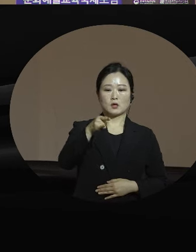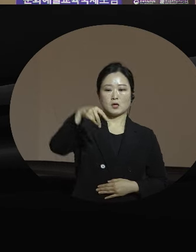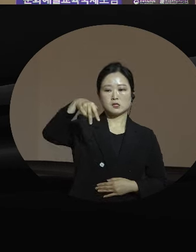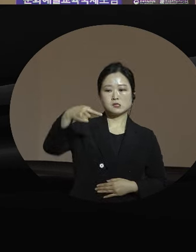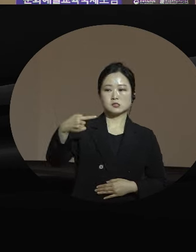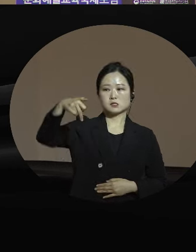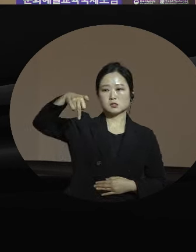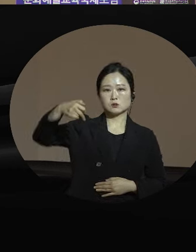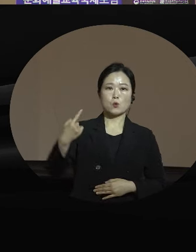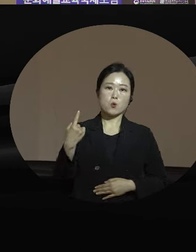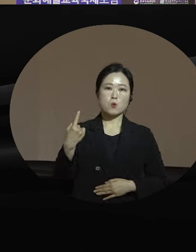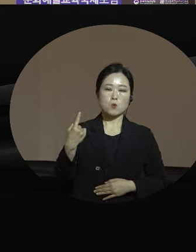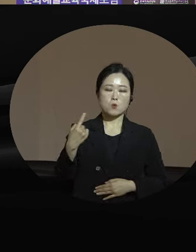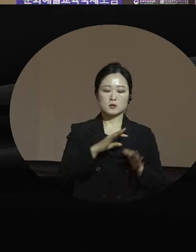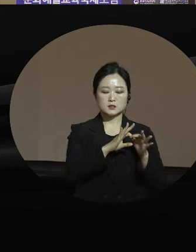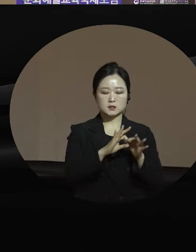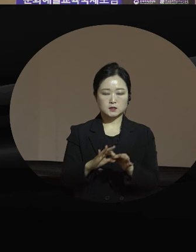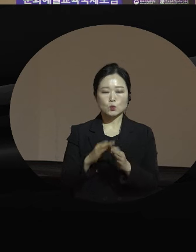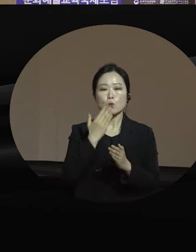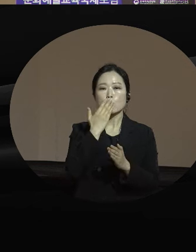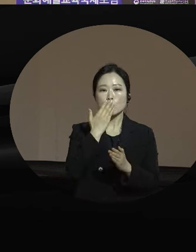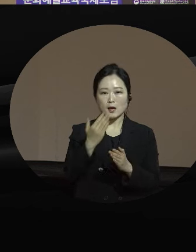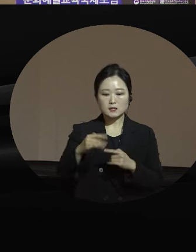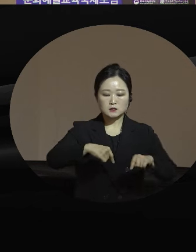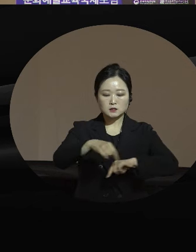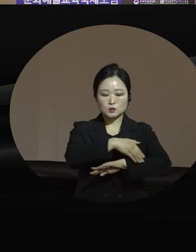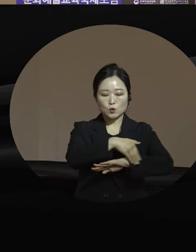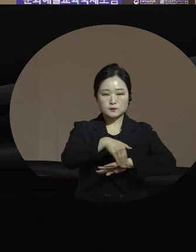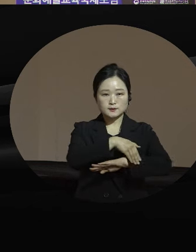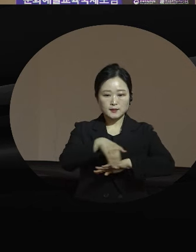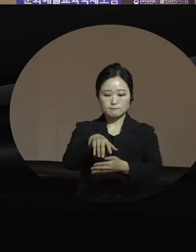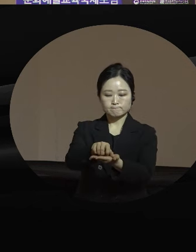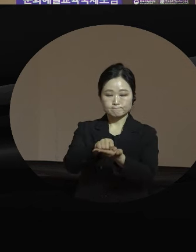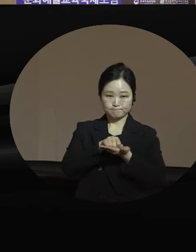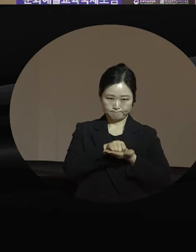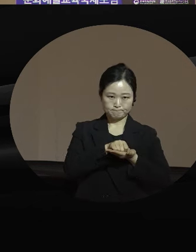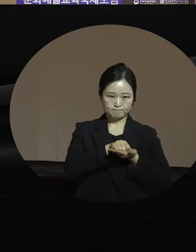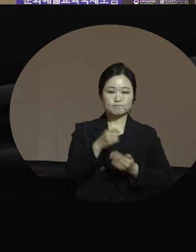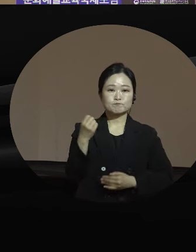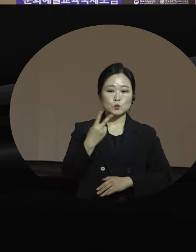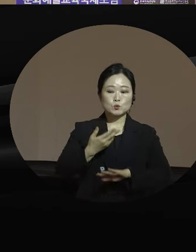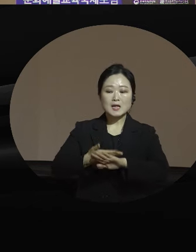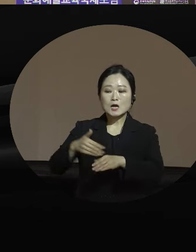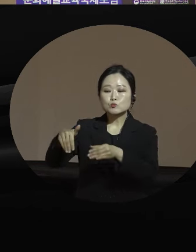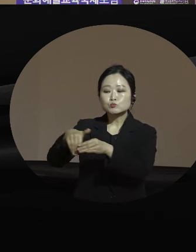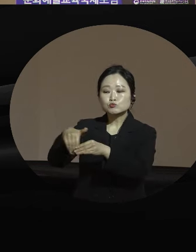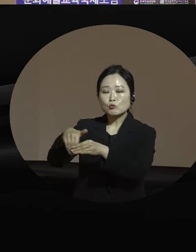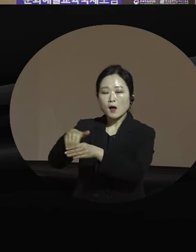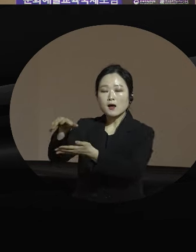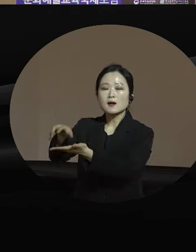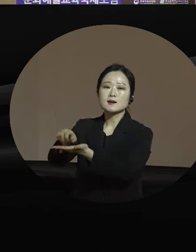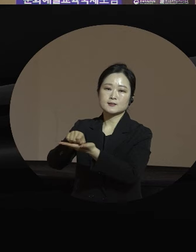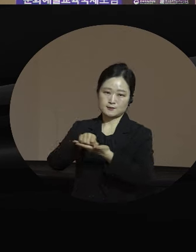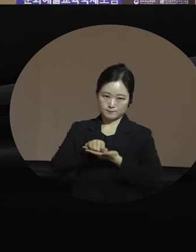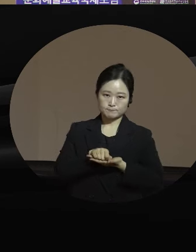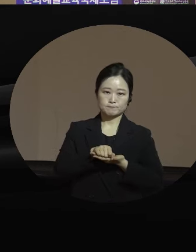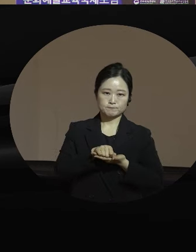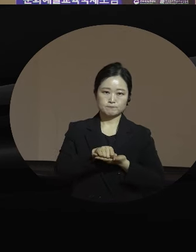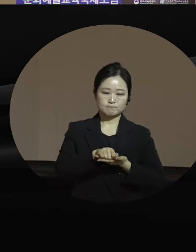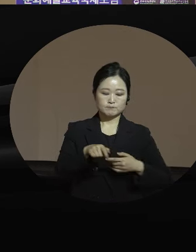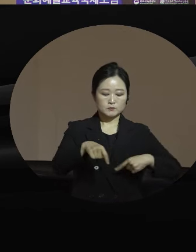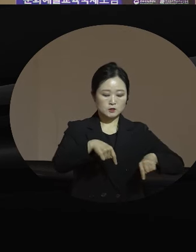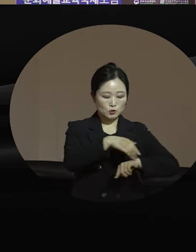of tolerance for other cultures, and based on educational and learning four main principles,